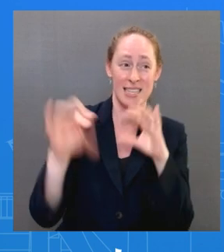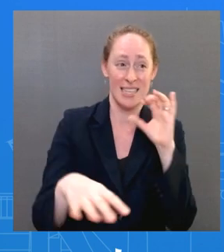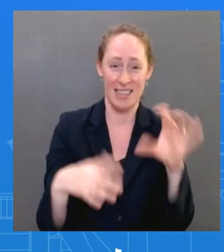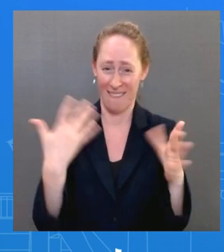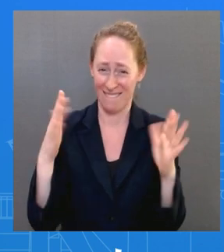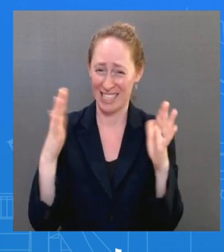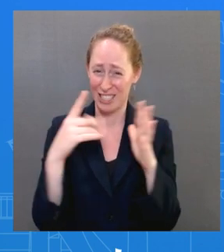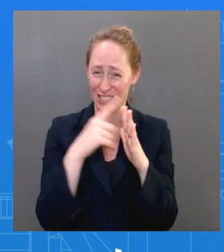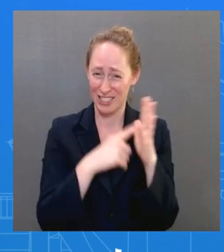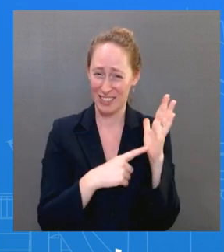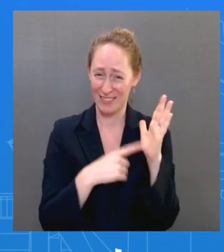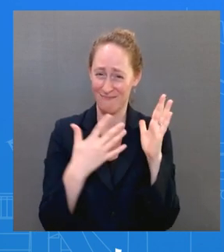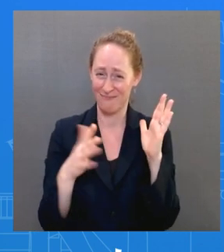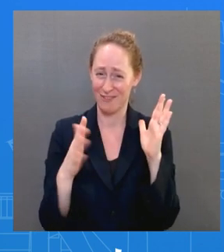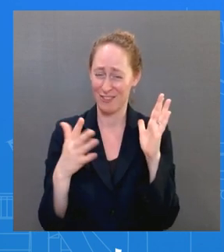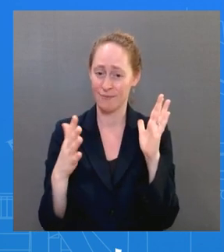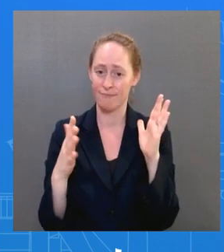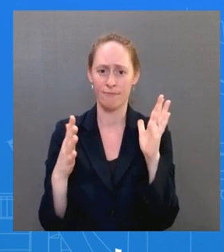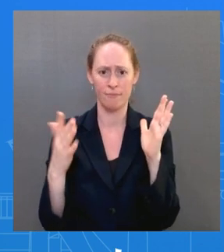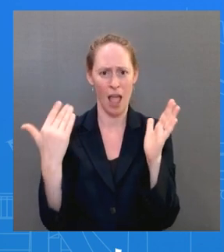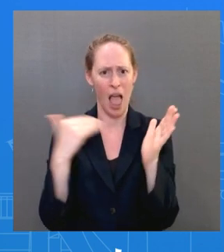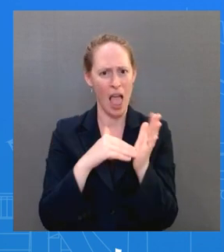providing information every day,